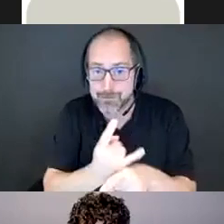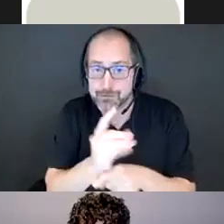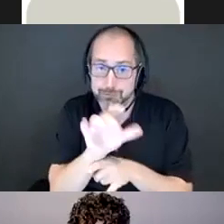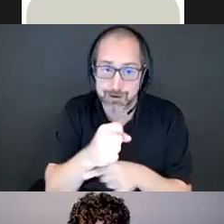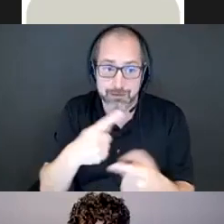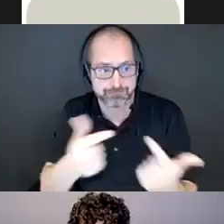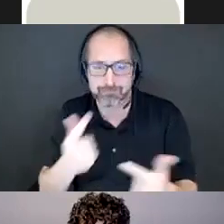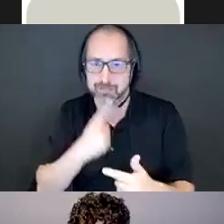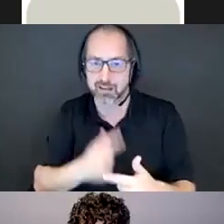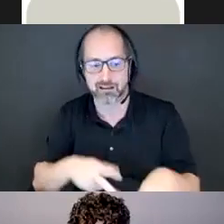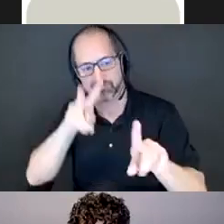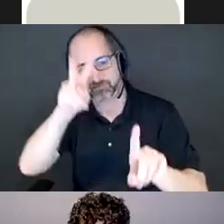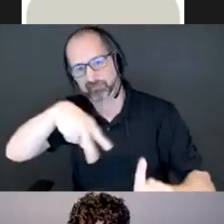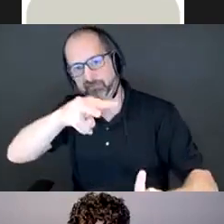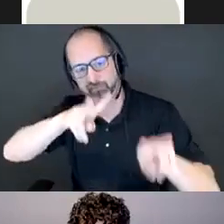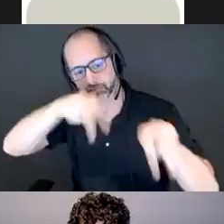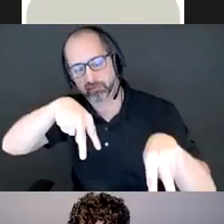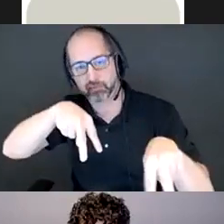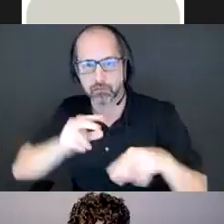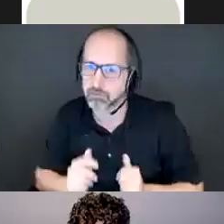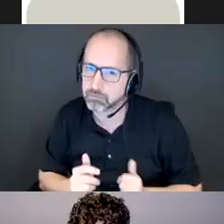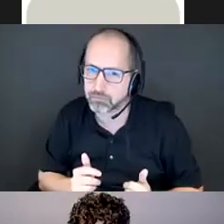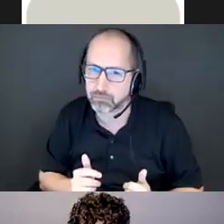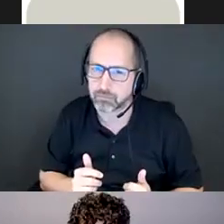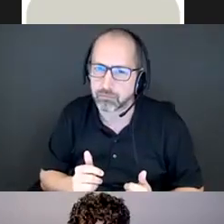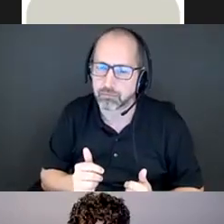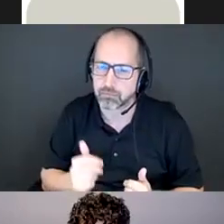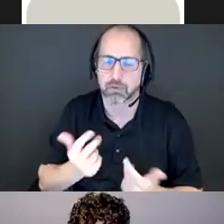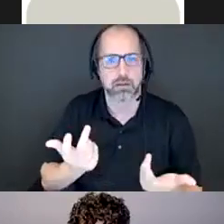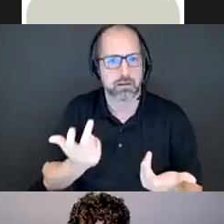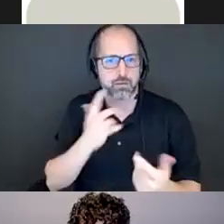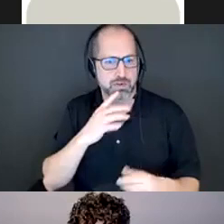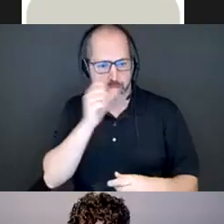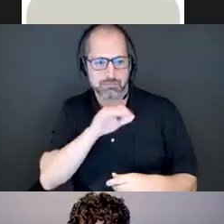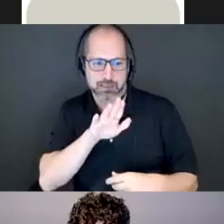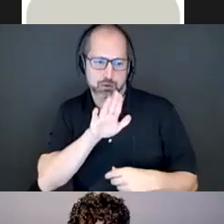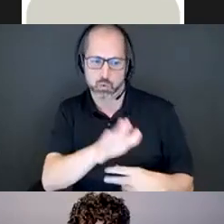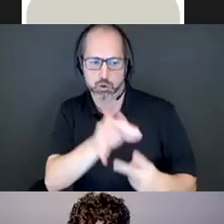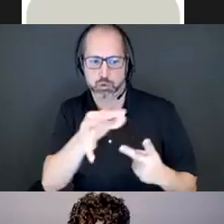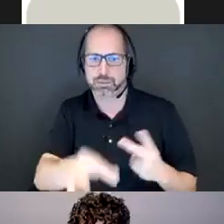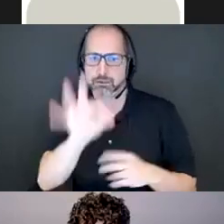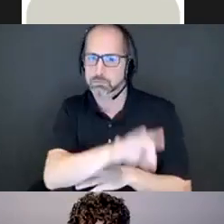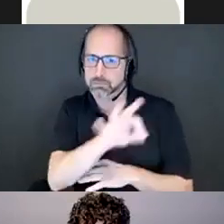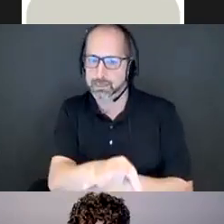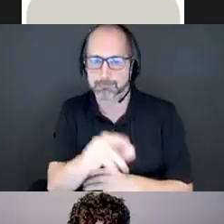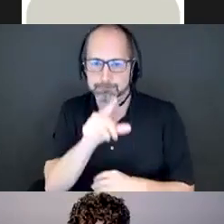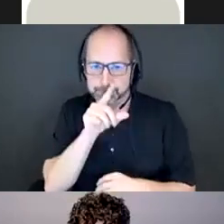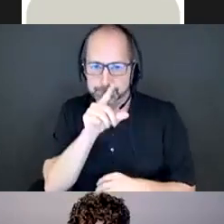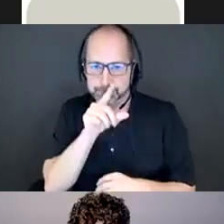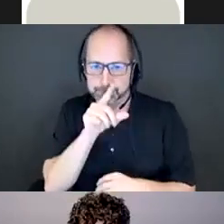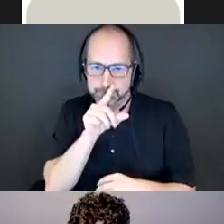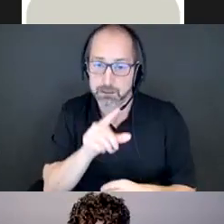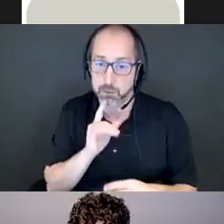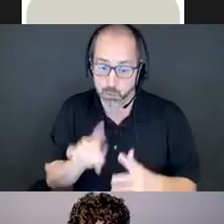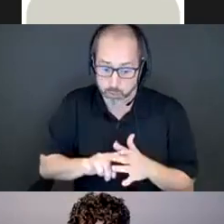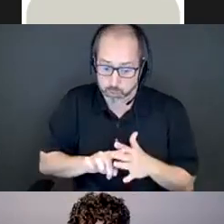and people are assumed to have made this choice. So while the initial choice to use drugs or alcohol